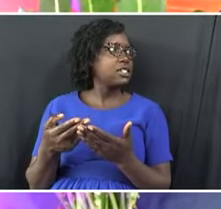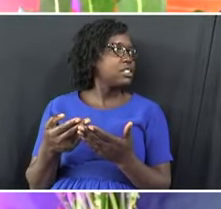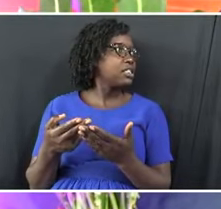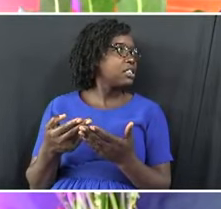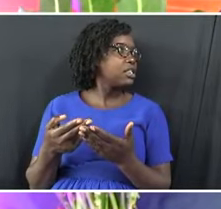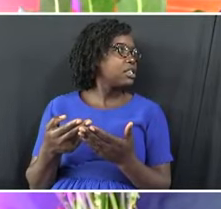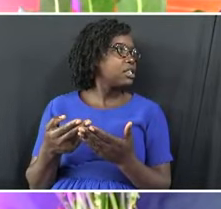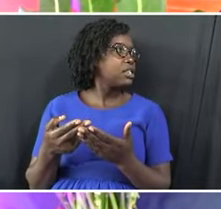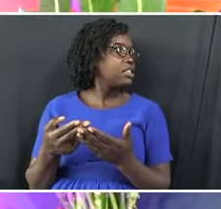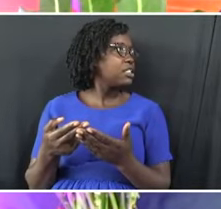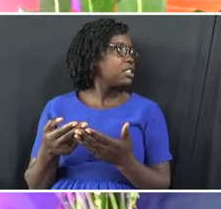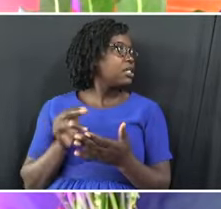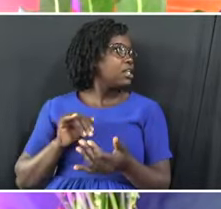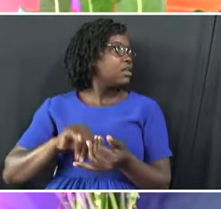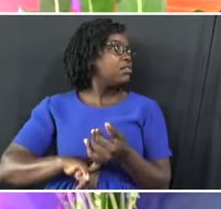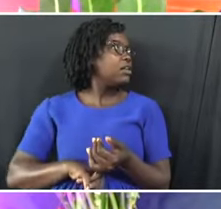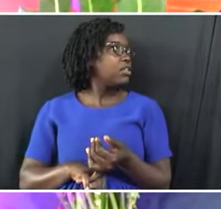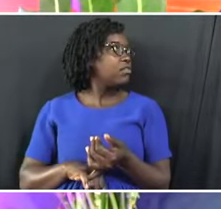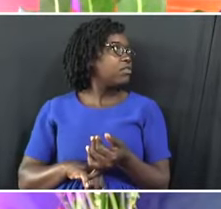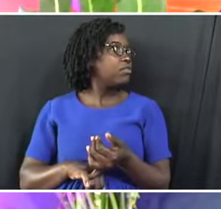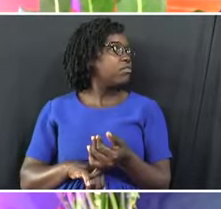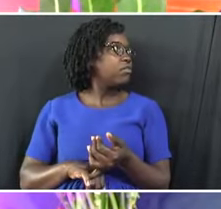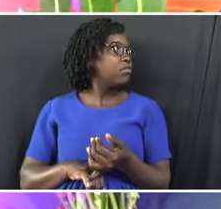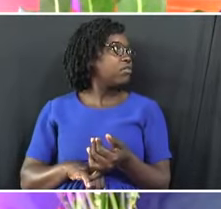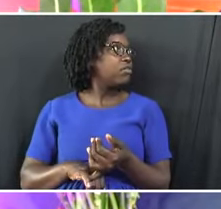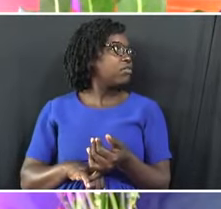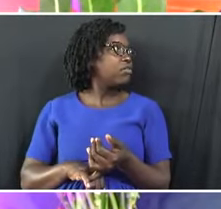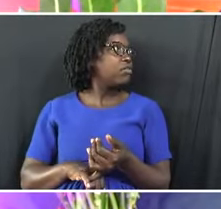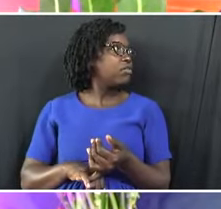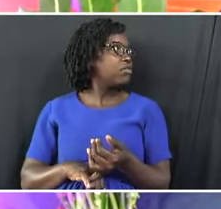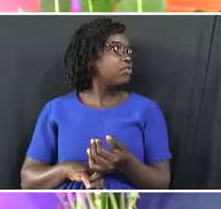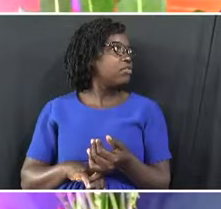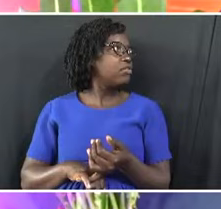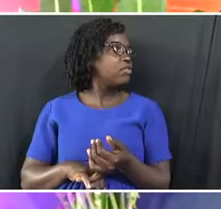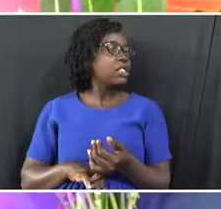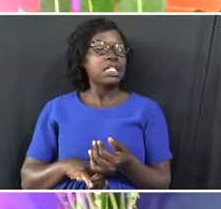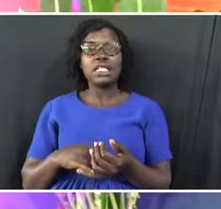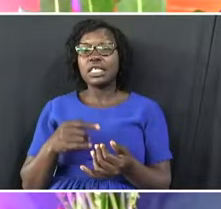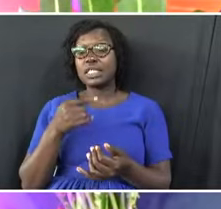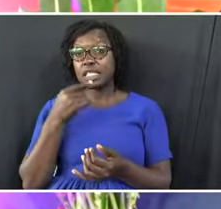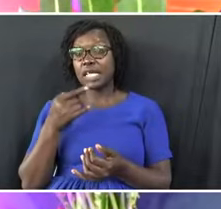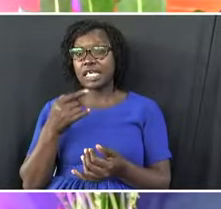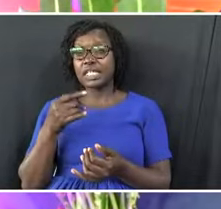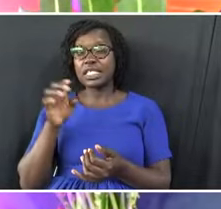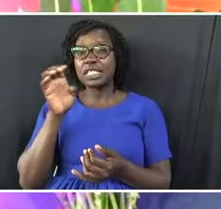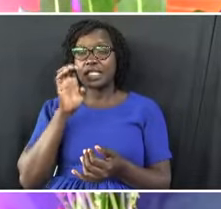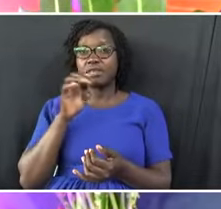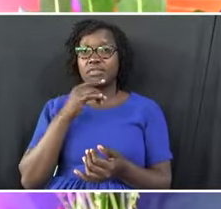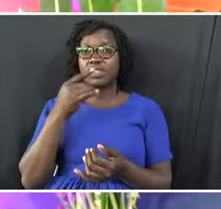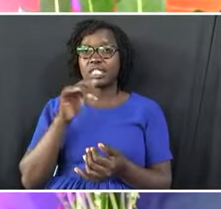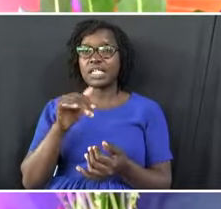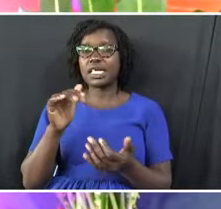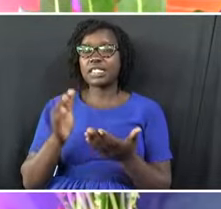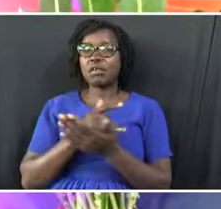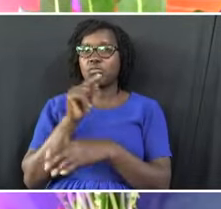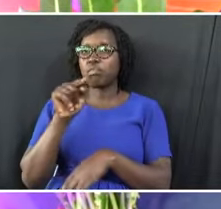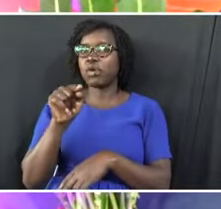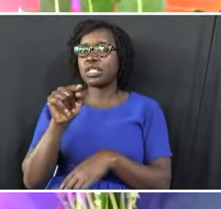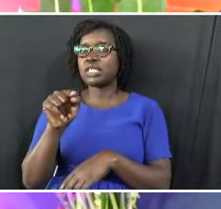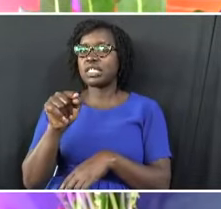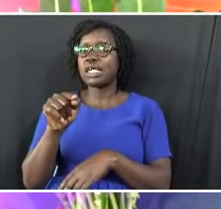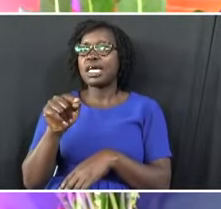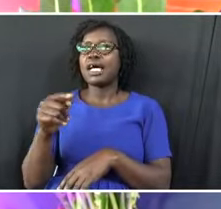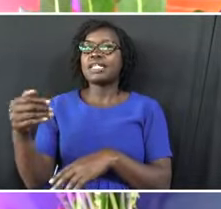the wife to Adam who was saying this, that at some point the